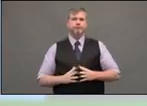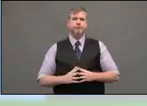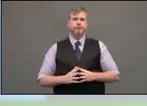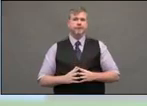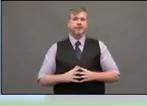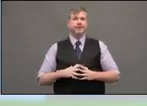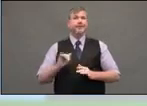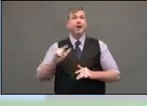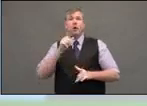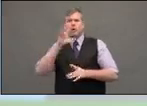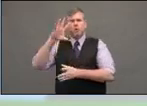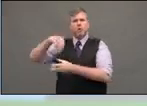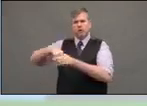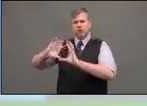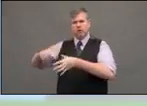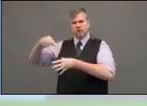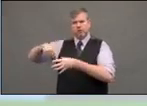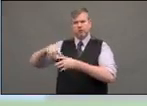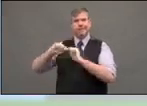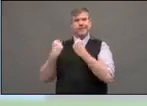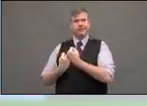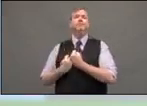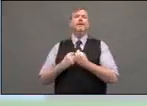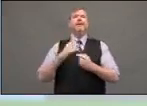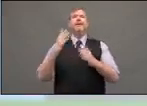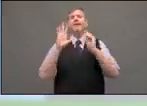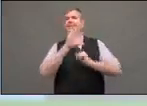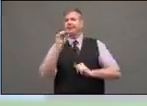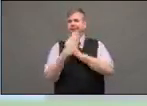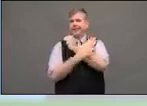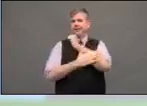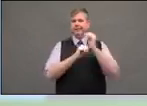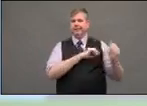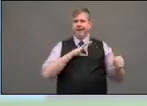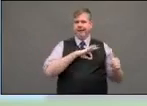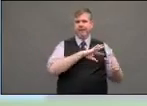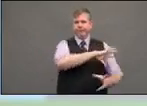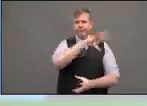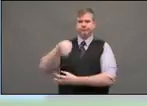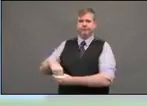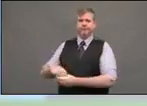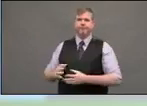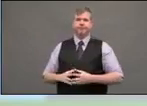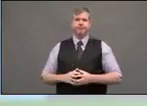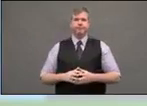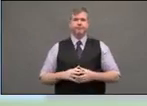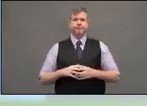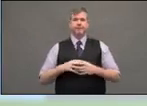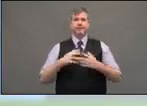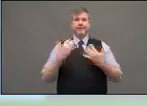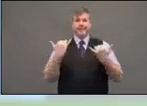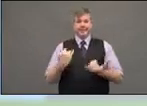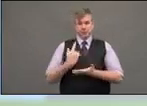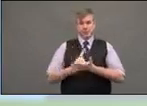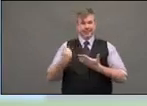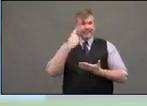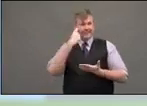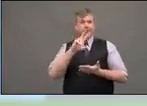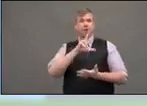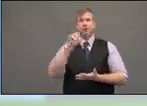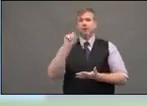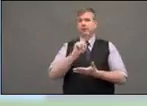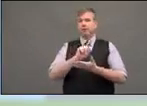then we have additional 30 that have been trained this week, and we expect an additional 75 to be trained and deployed the following week. This